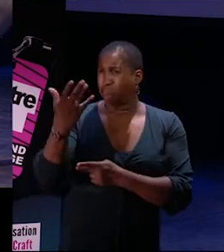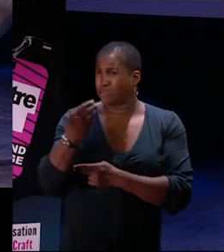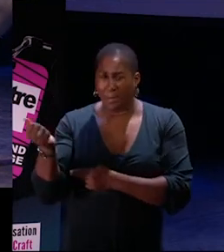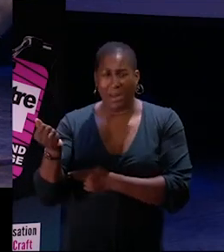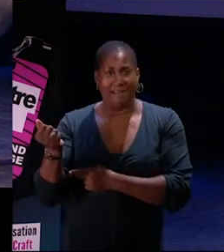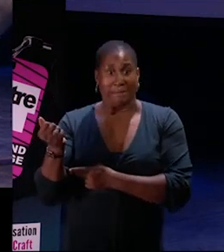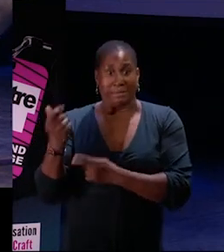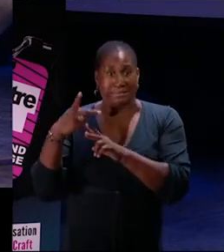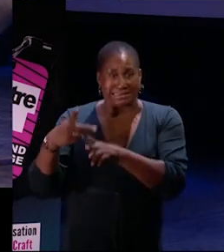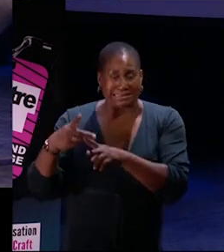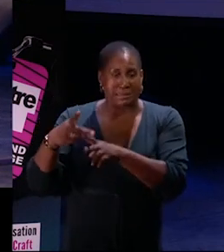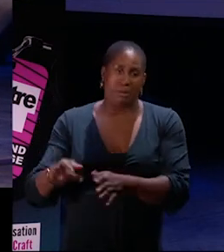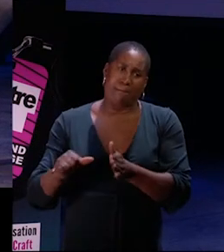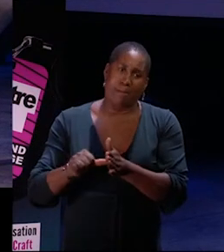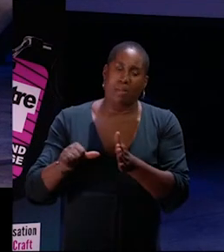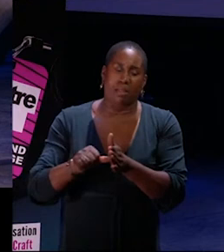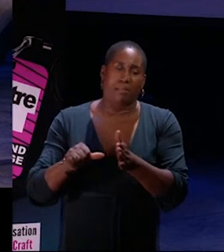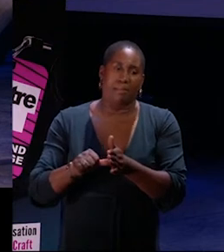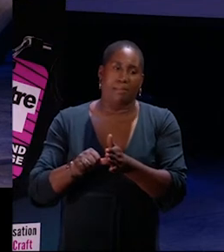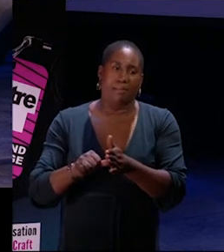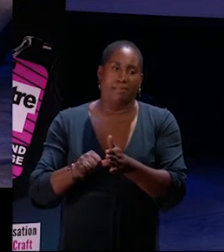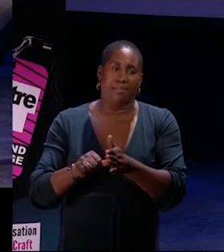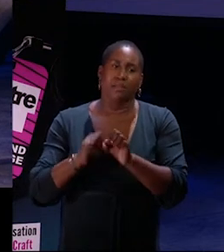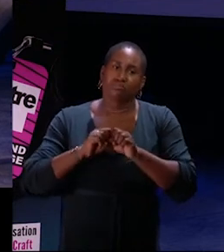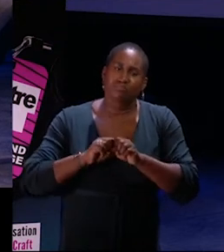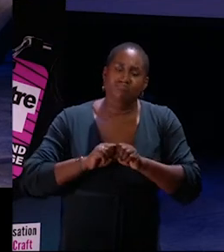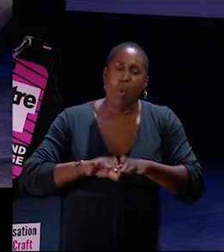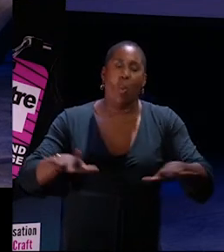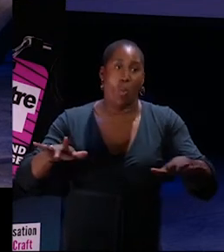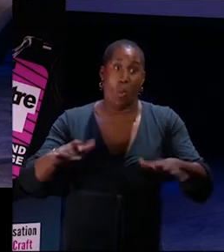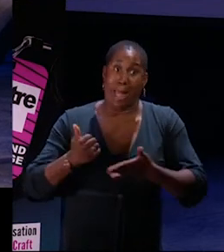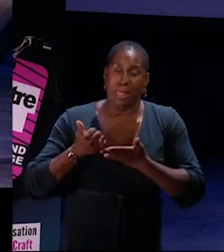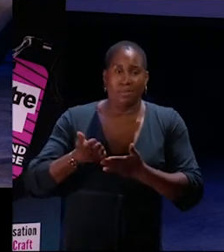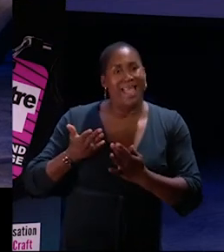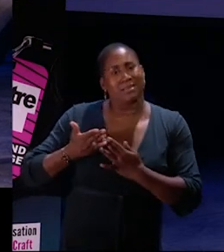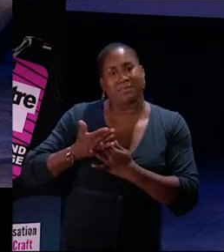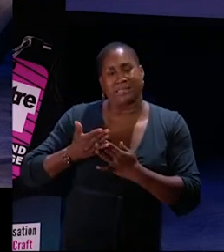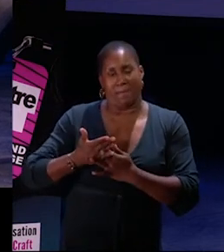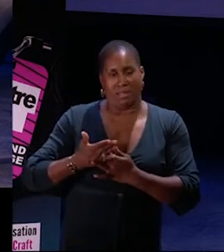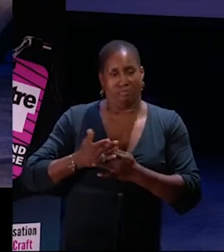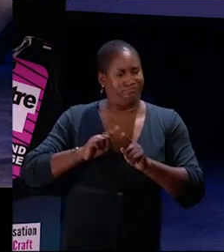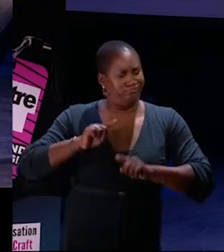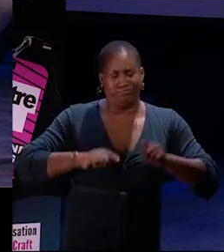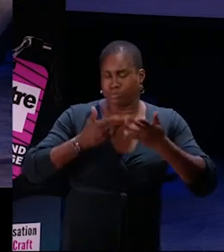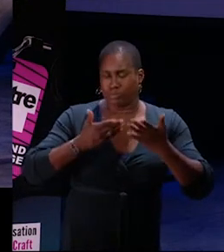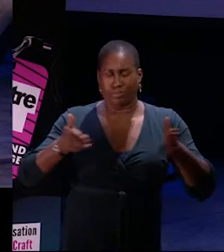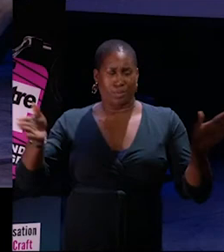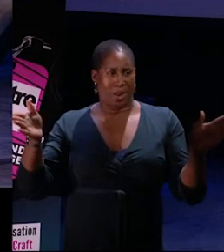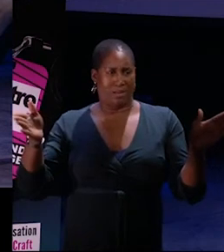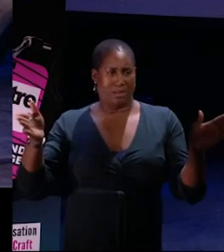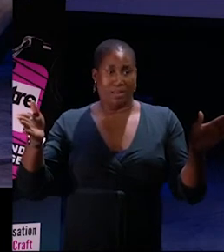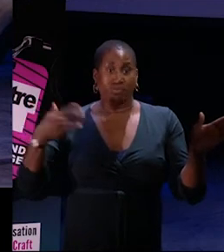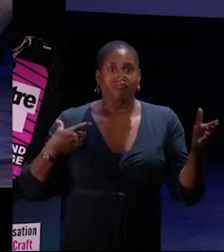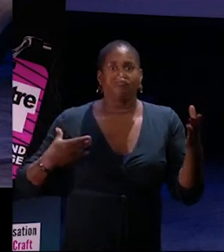be. It helps in terms of accessibility in so many ways for us to be able to share more widely. It doesn't replace the